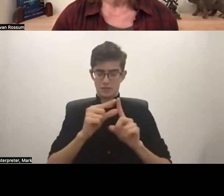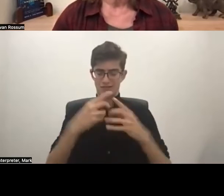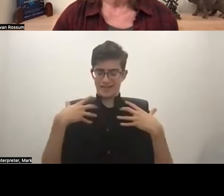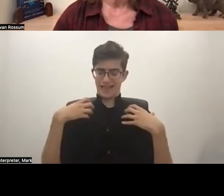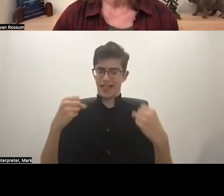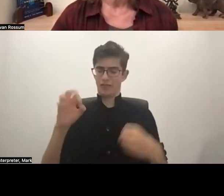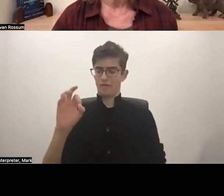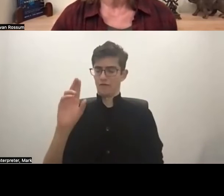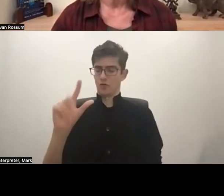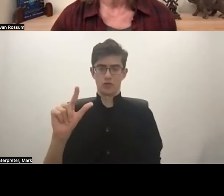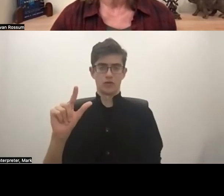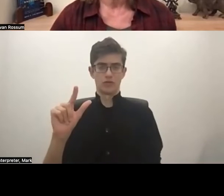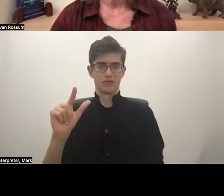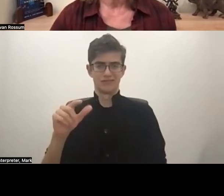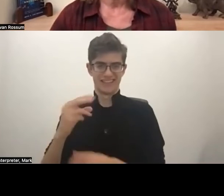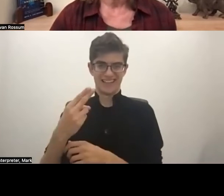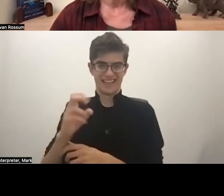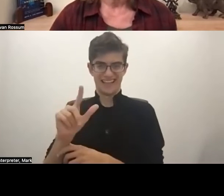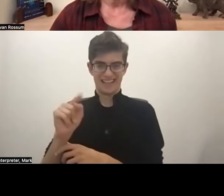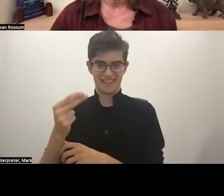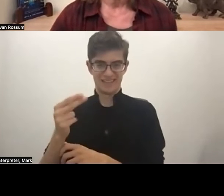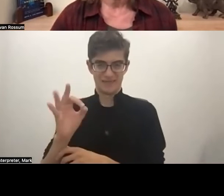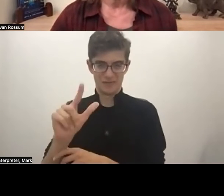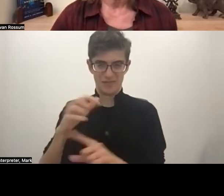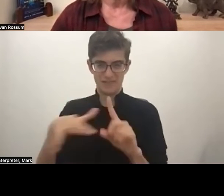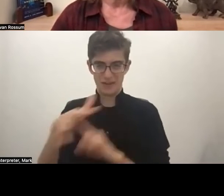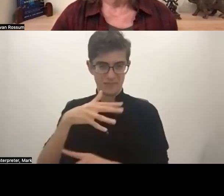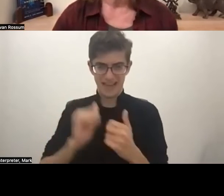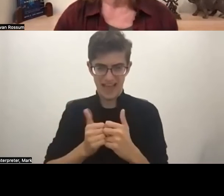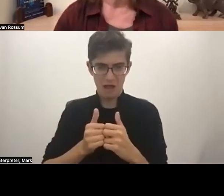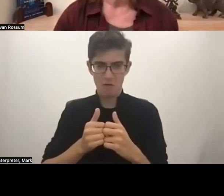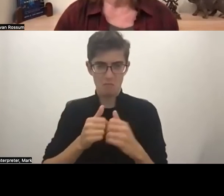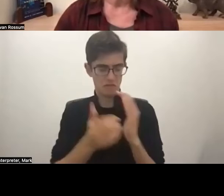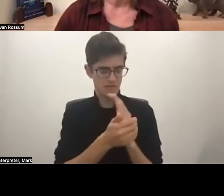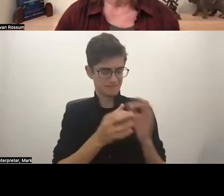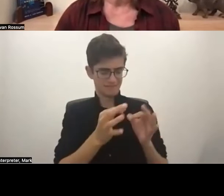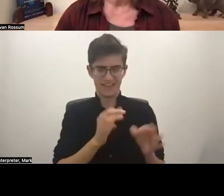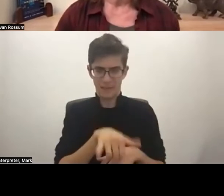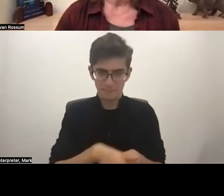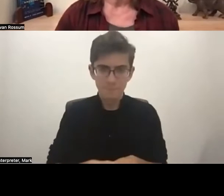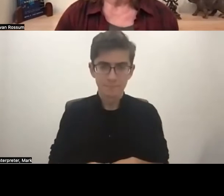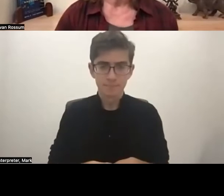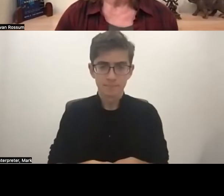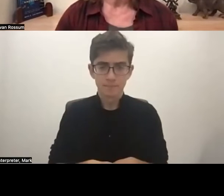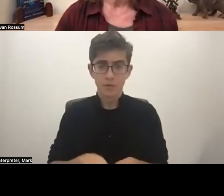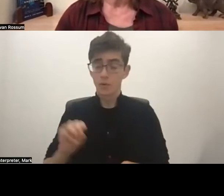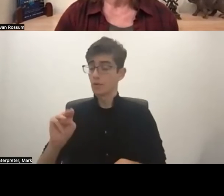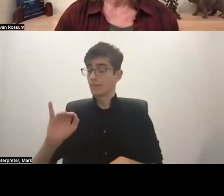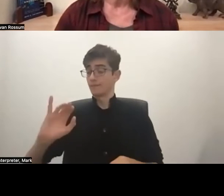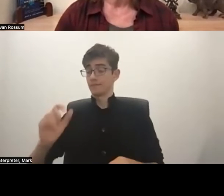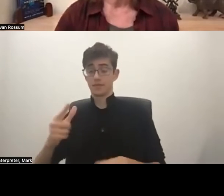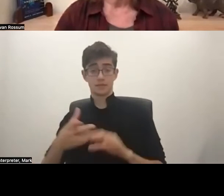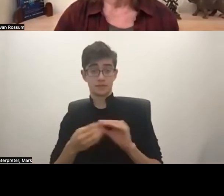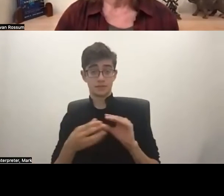So that's, oh, go ahead, Mike. I was going to say, I have some initial thoughts on this, and they relate to